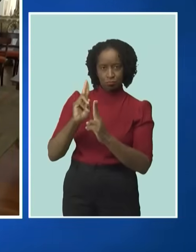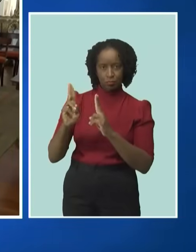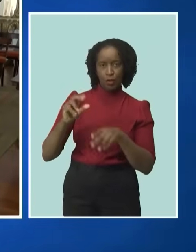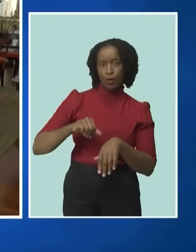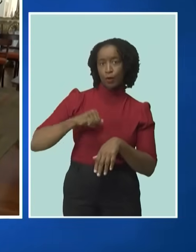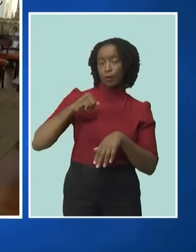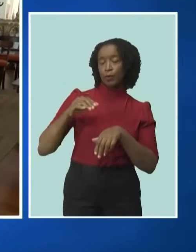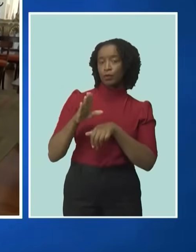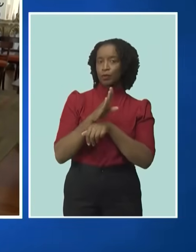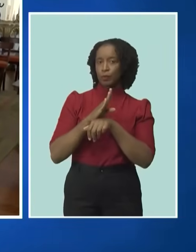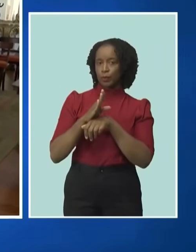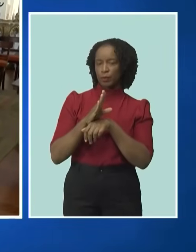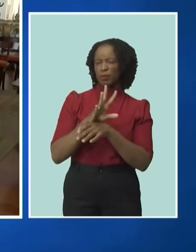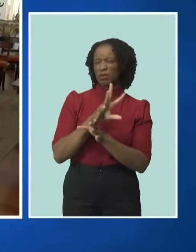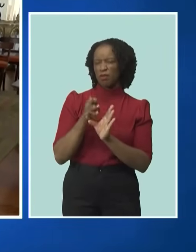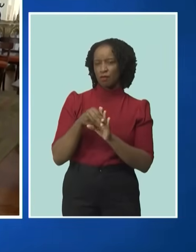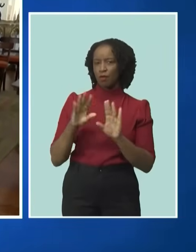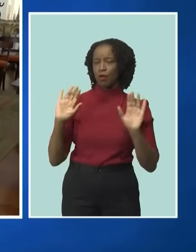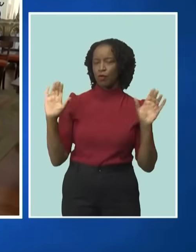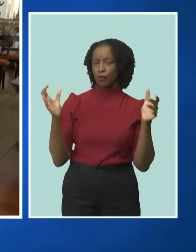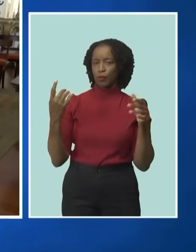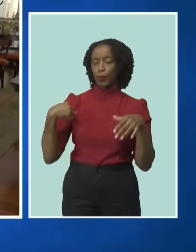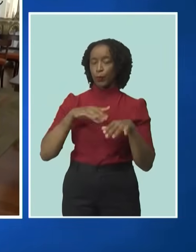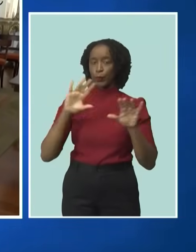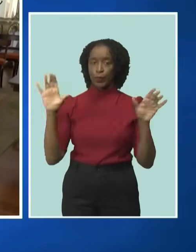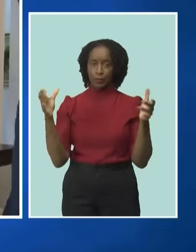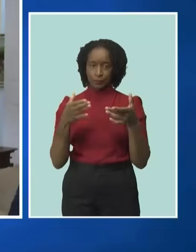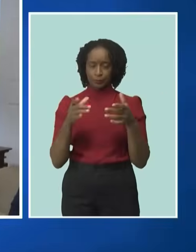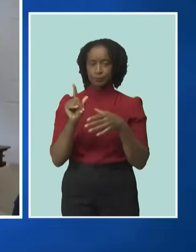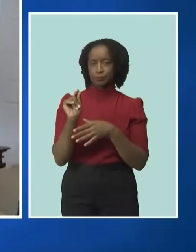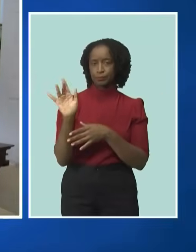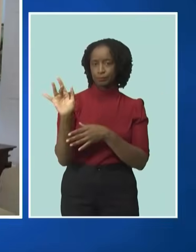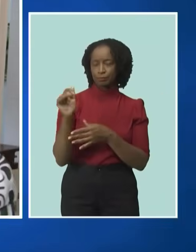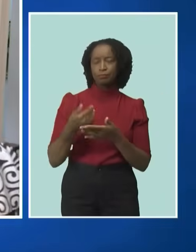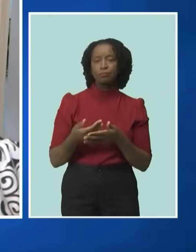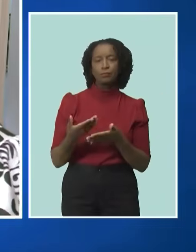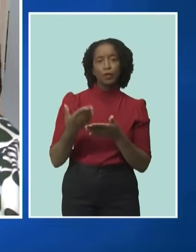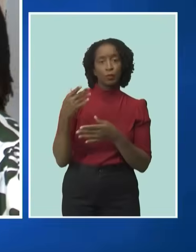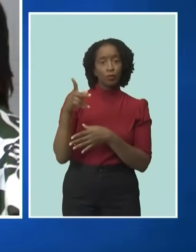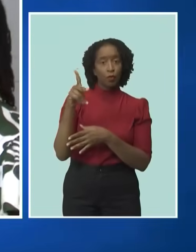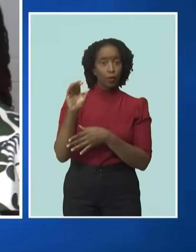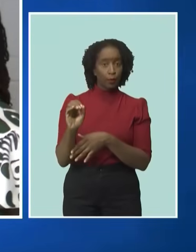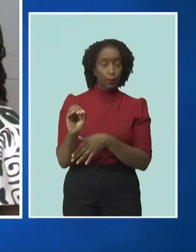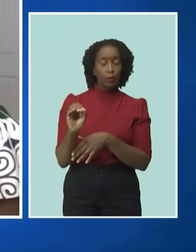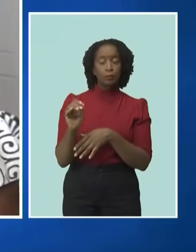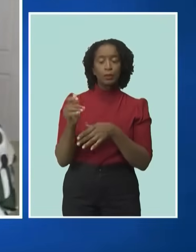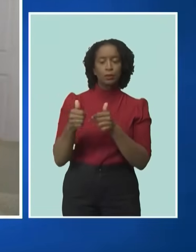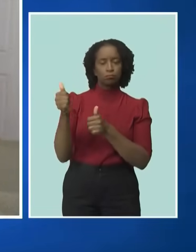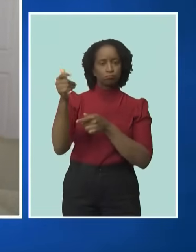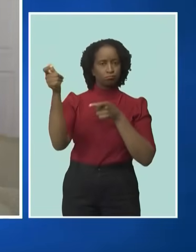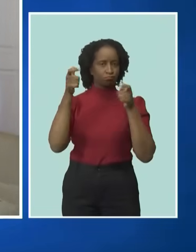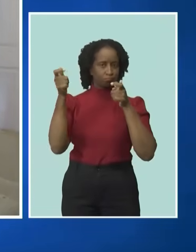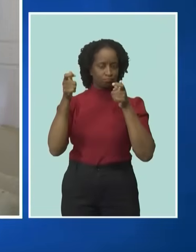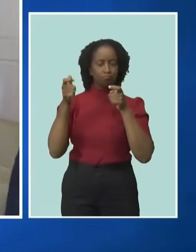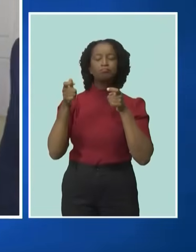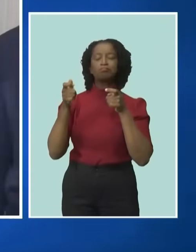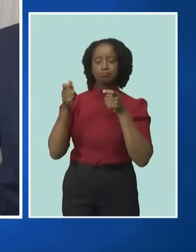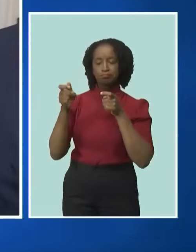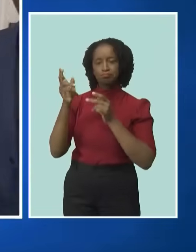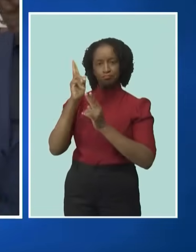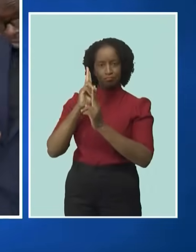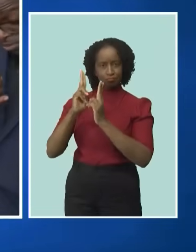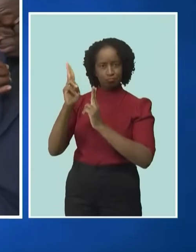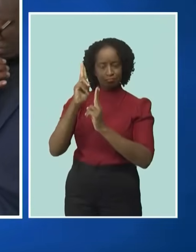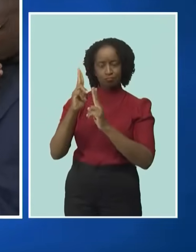We Gather in 2025. Among them is former Postmaster General Joel Brathwaite, who was recognized for his